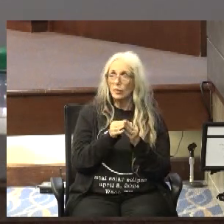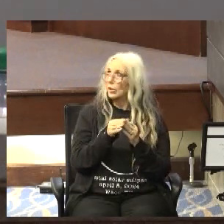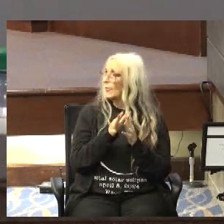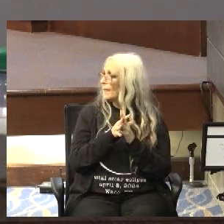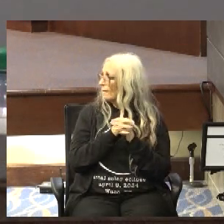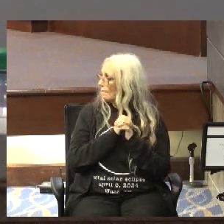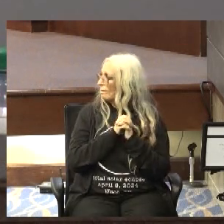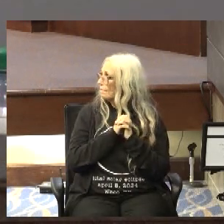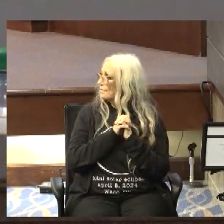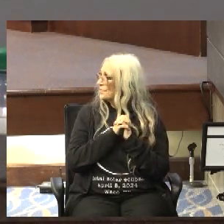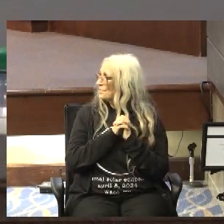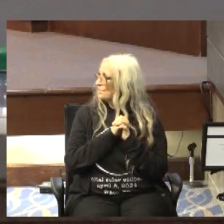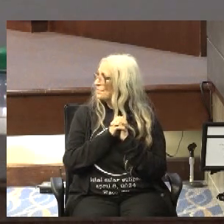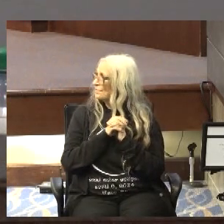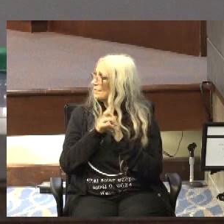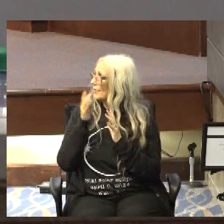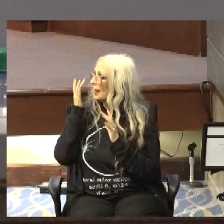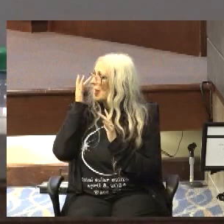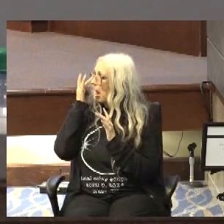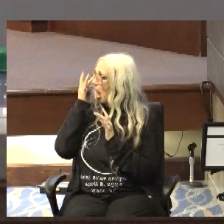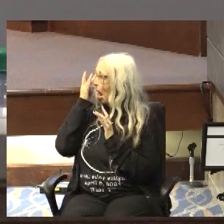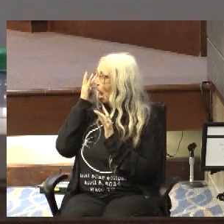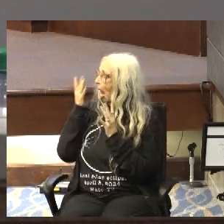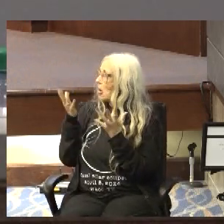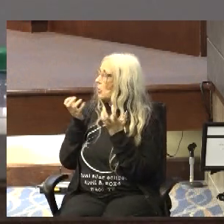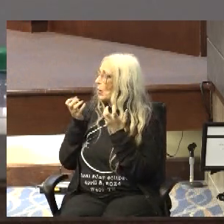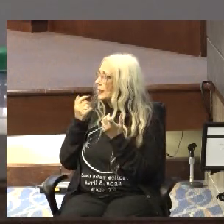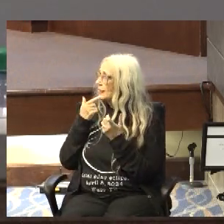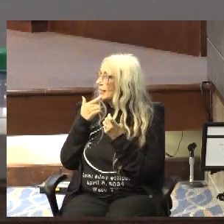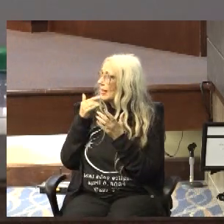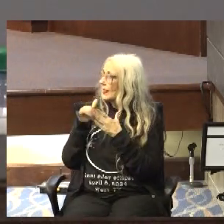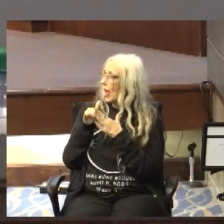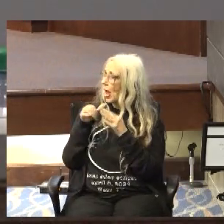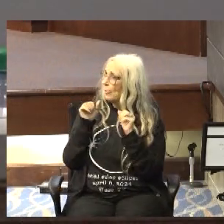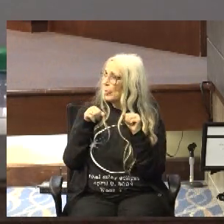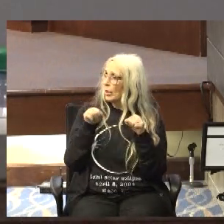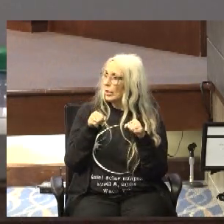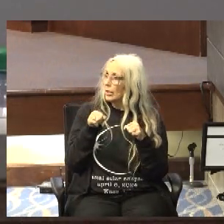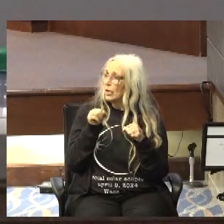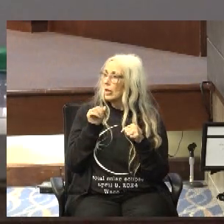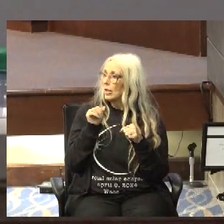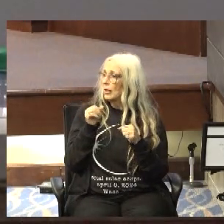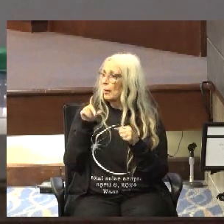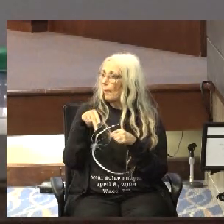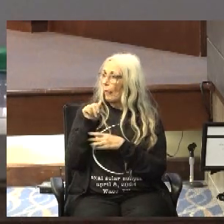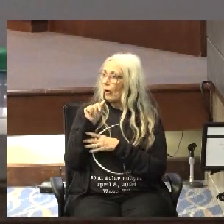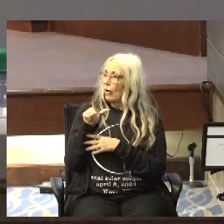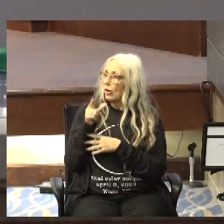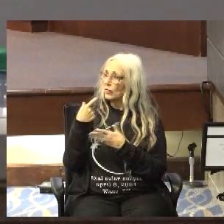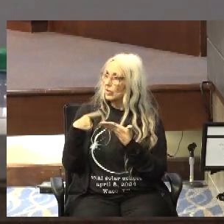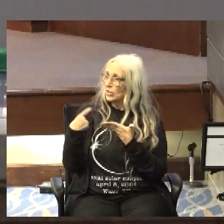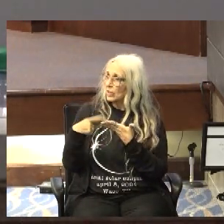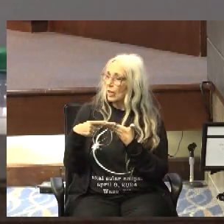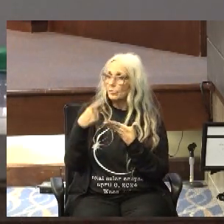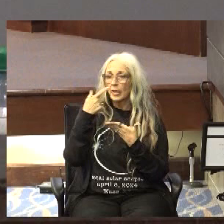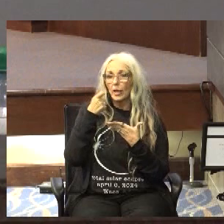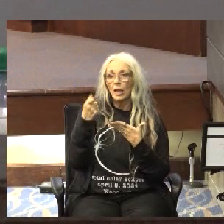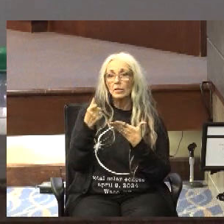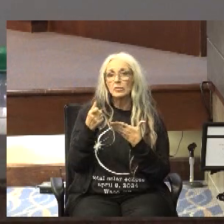time. Wanted to give that ability for Paul to discuss that with you since the ordinance